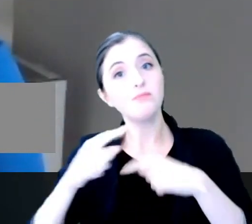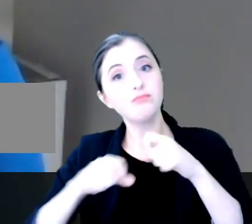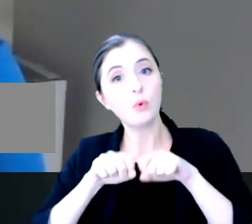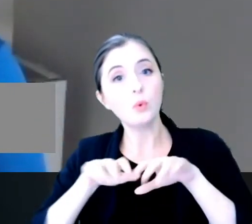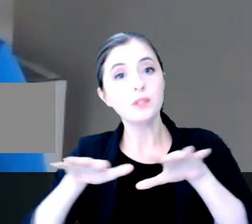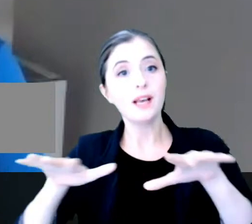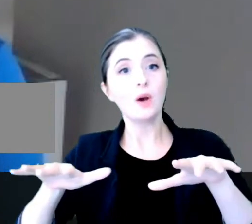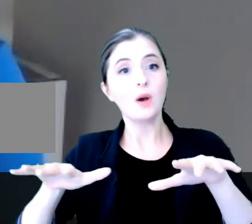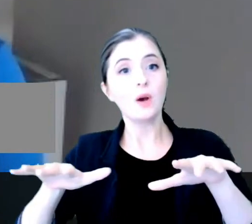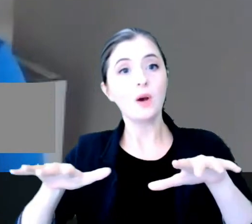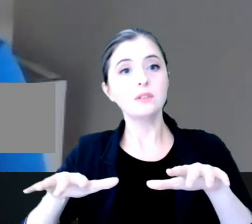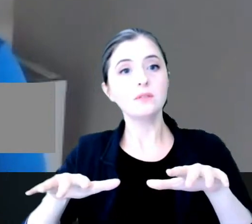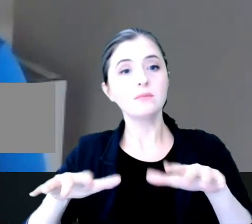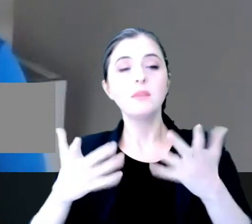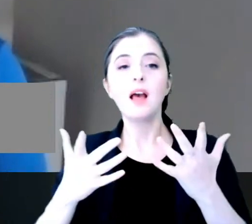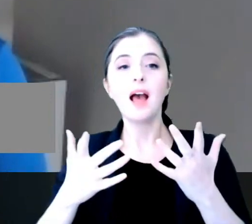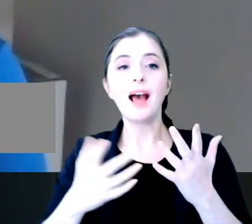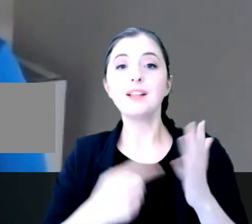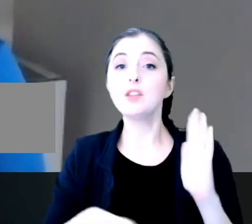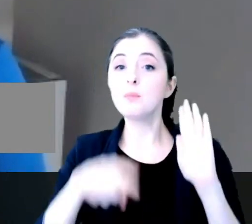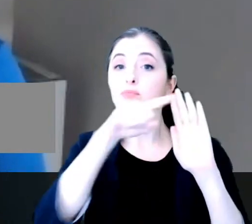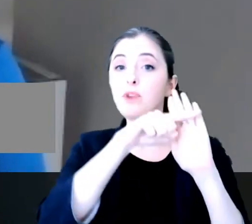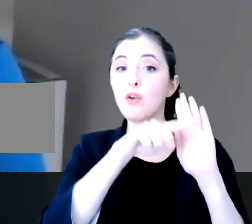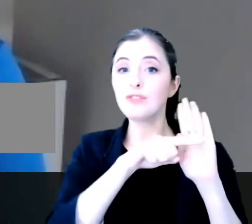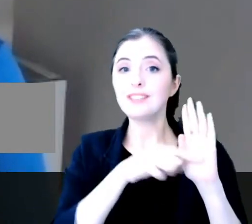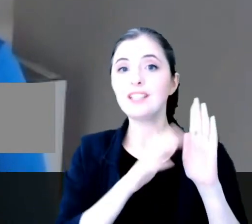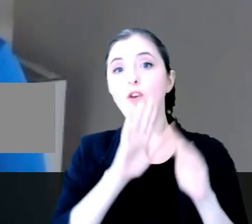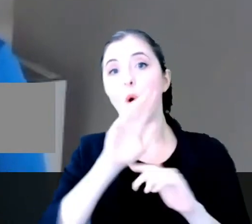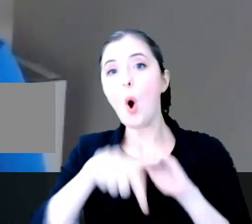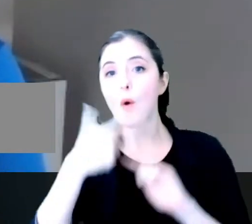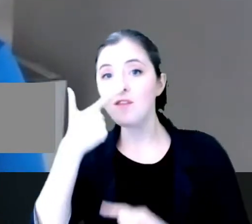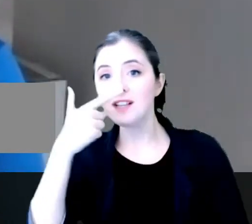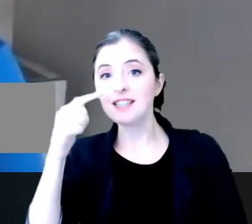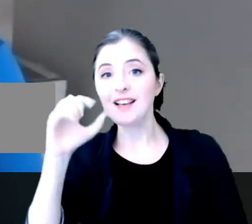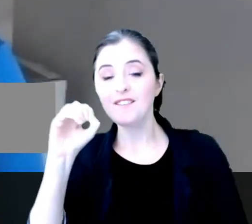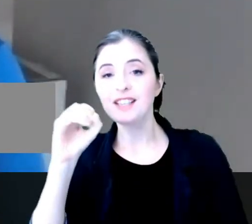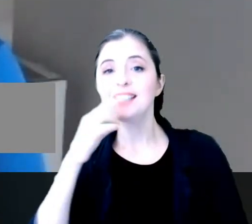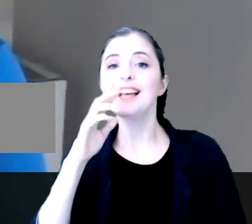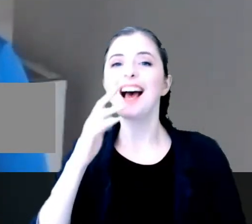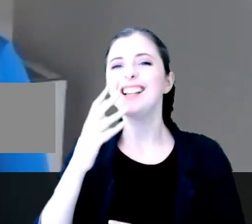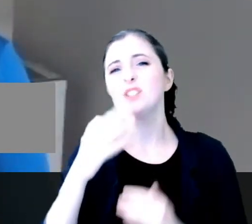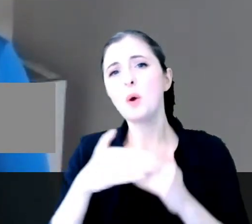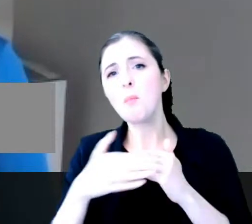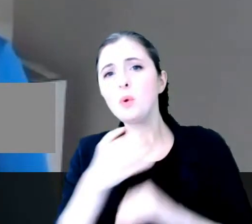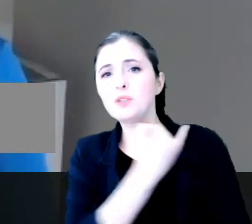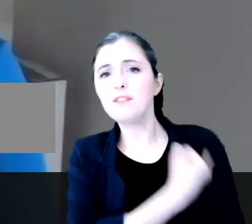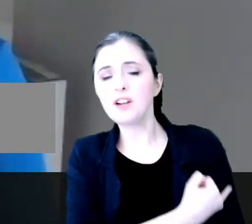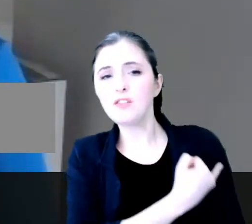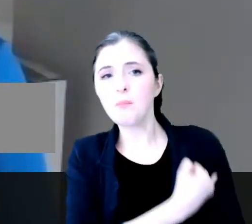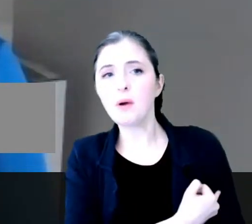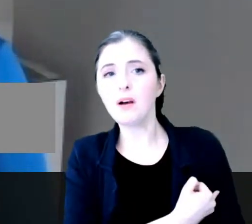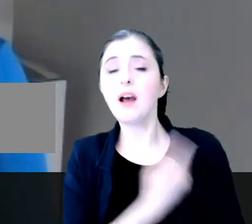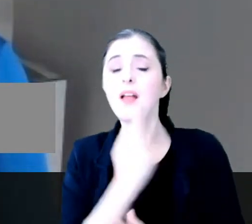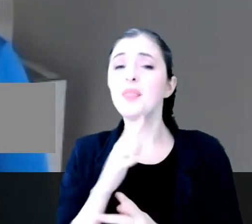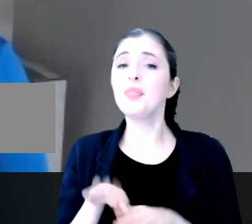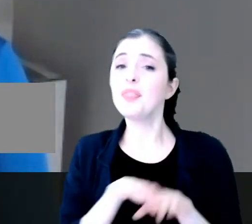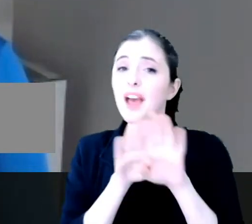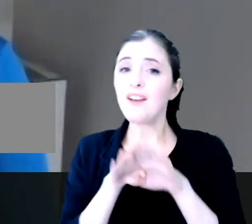priority given to the over 70s and the most vulnerable, the average age in London also